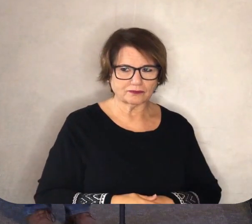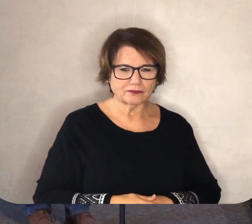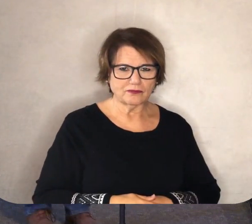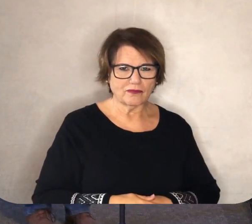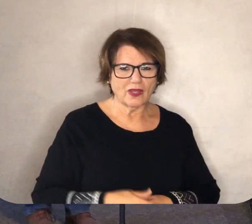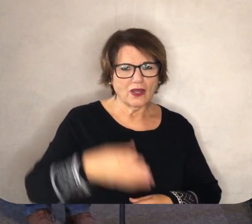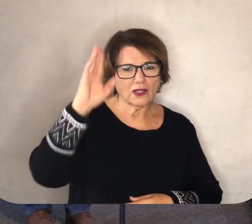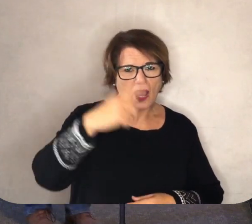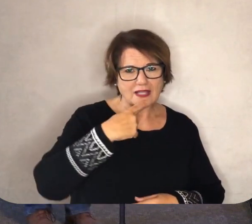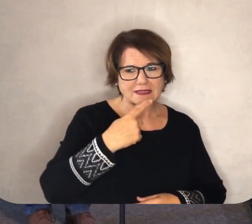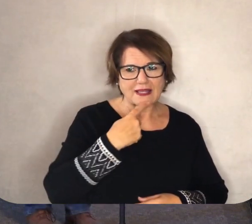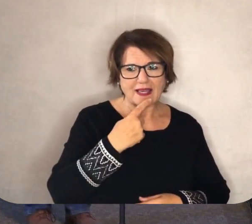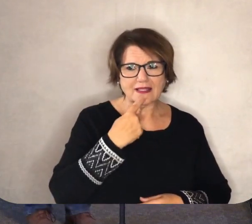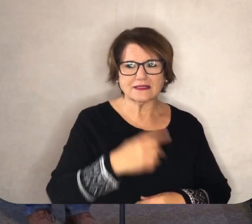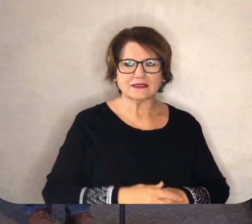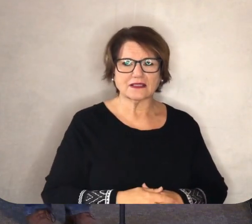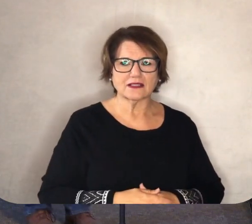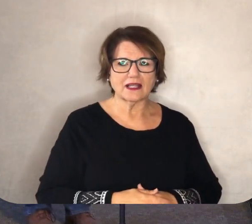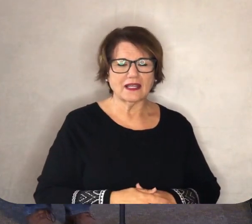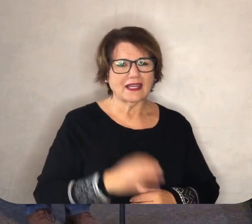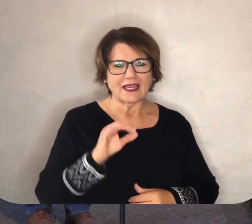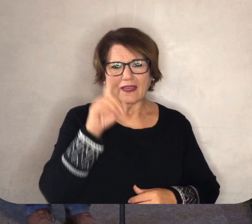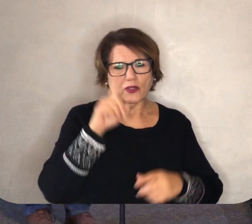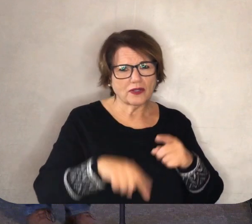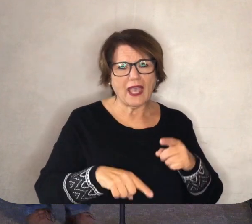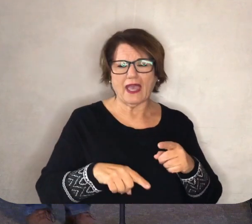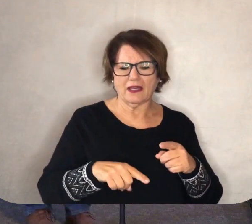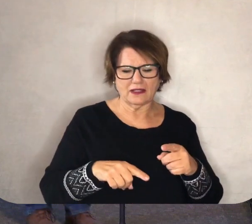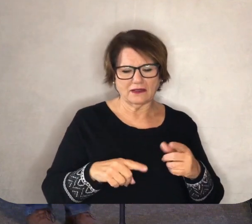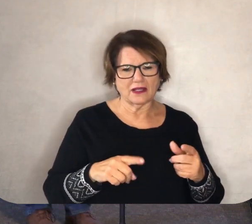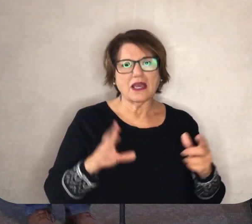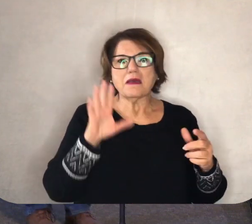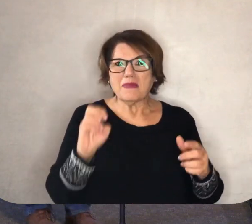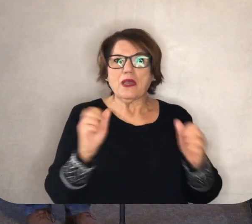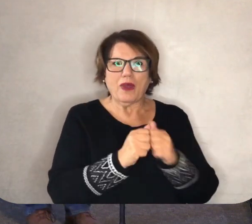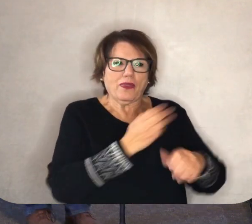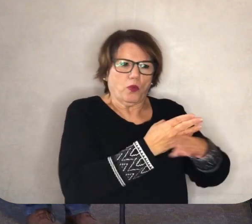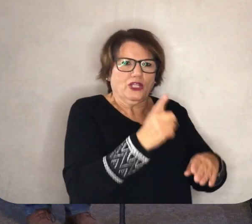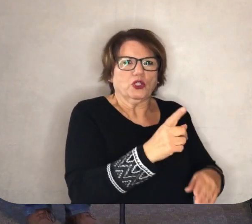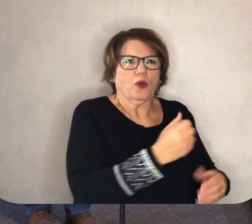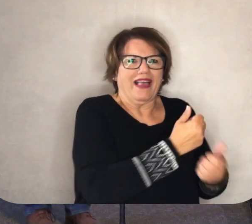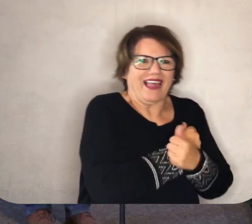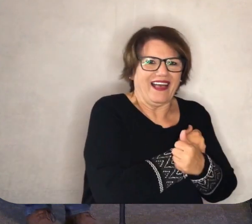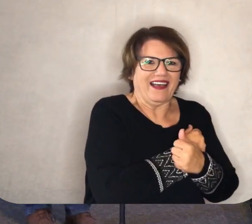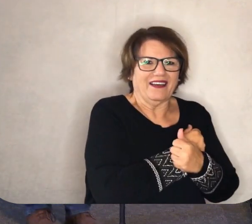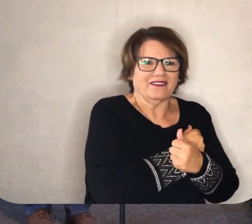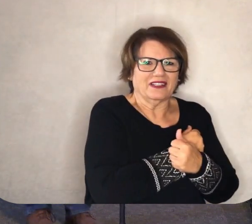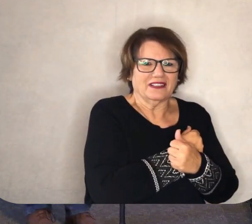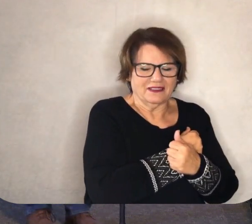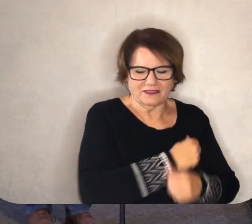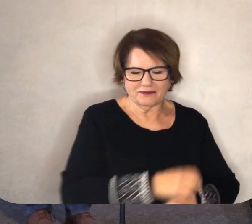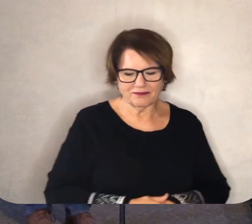God says, if you can't be with the wood you love, lathe the wood you're